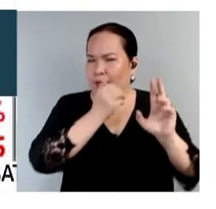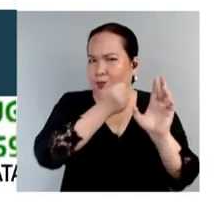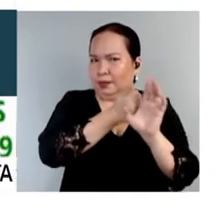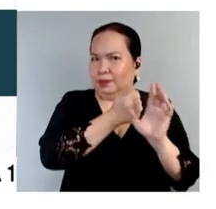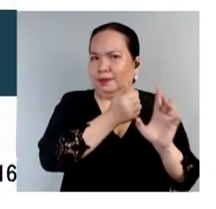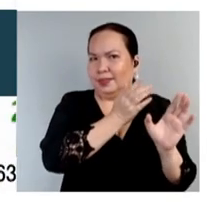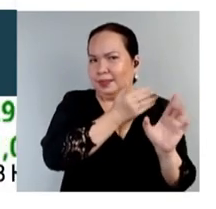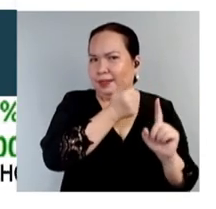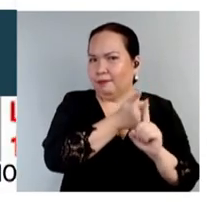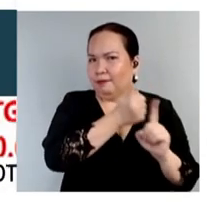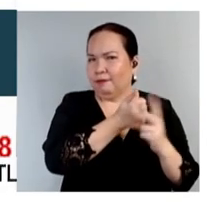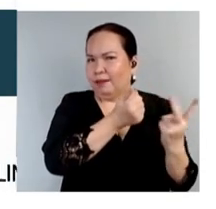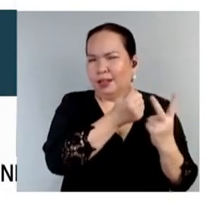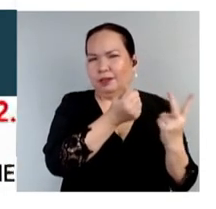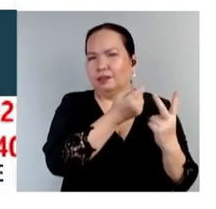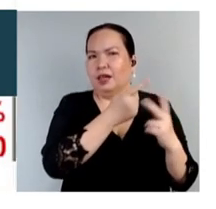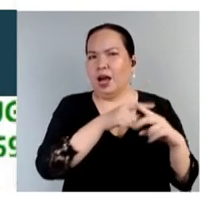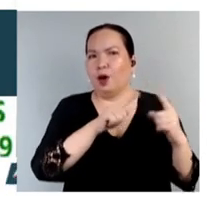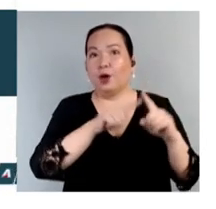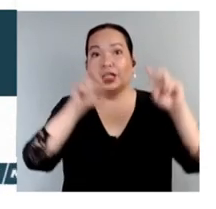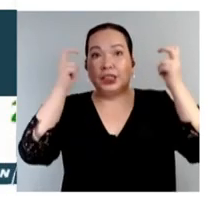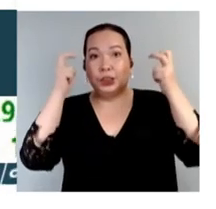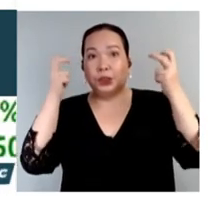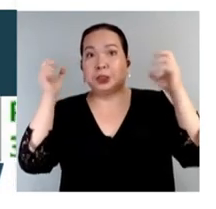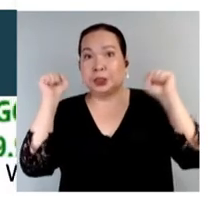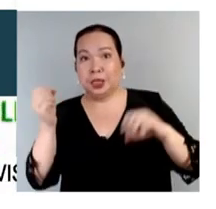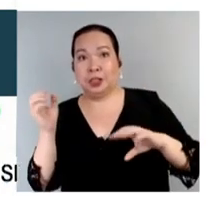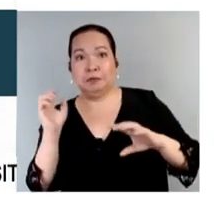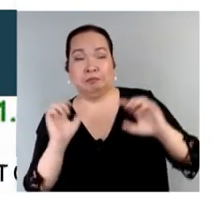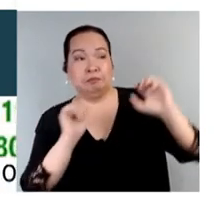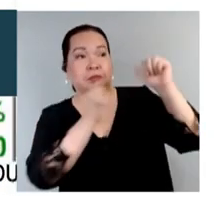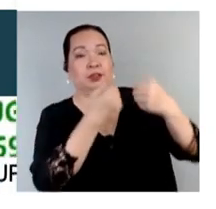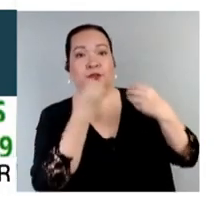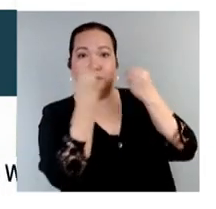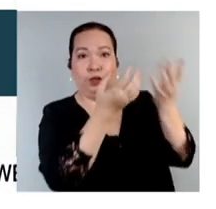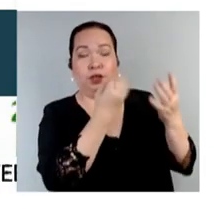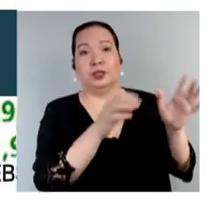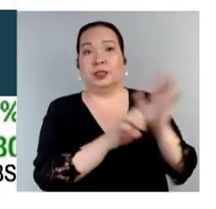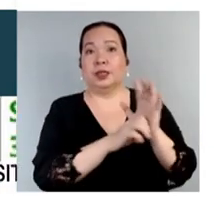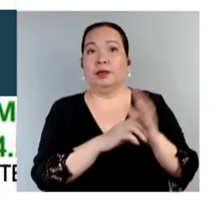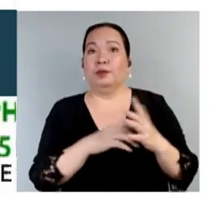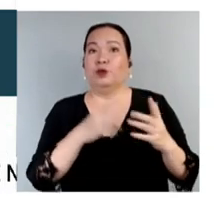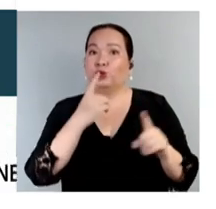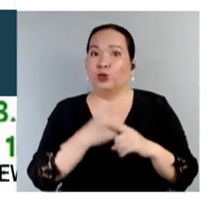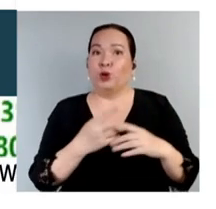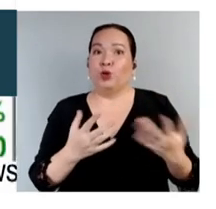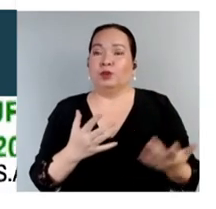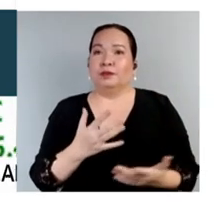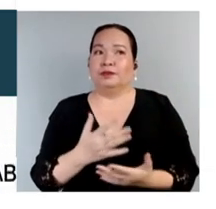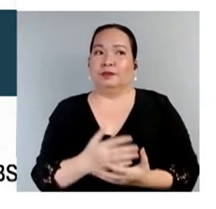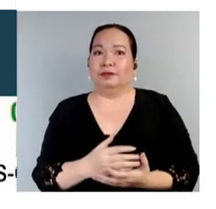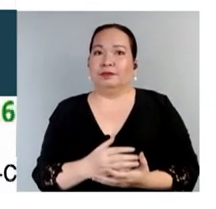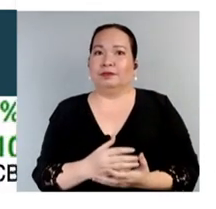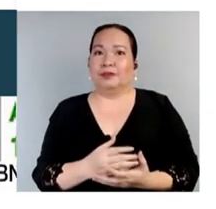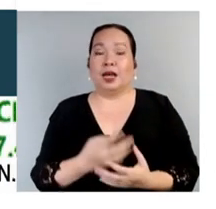that may be thrown their way. I mean, for all intents and purposes, these are